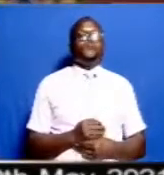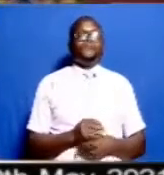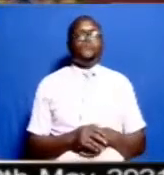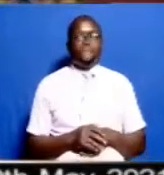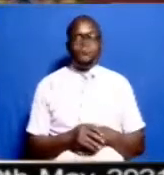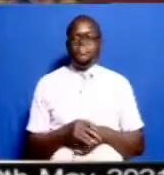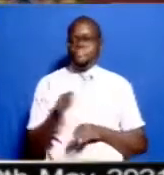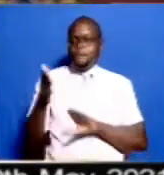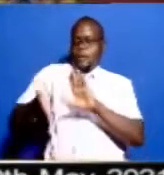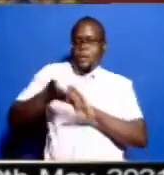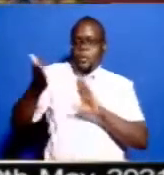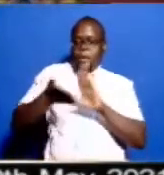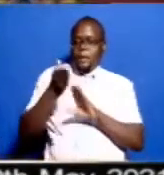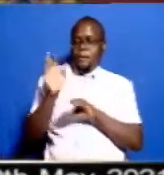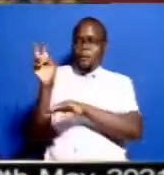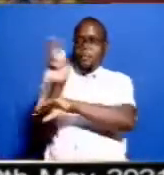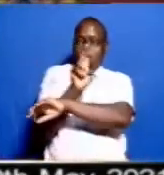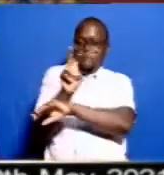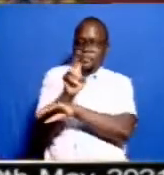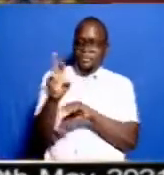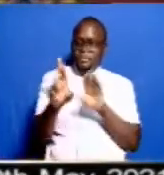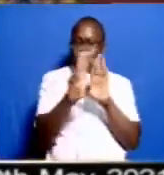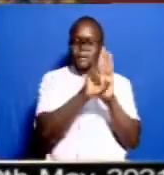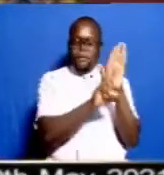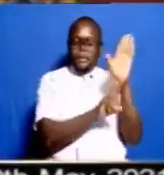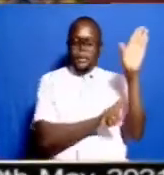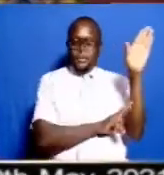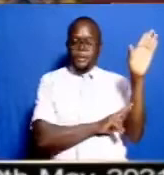a quick overview of the regulations.